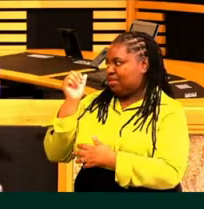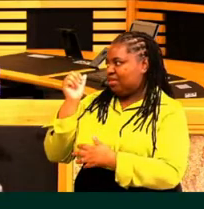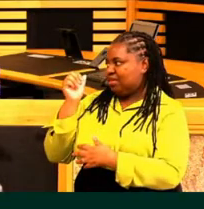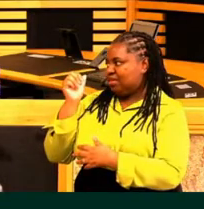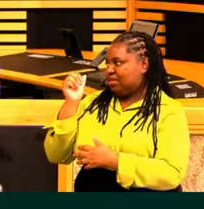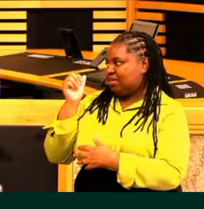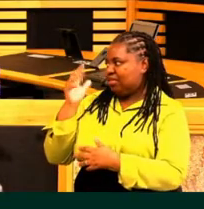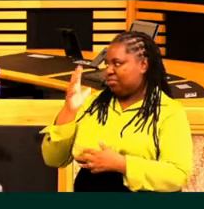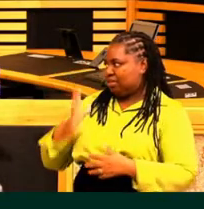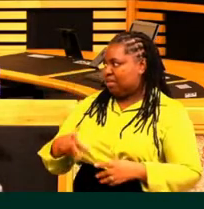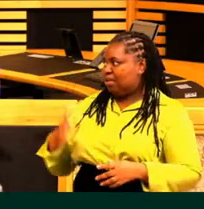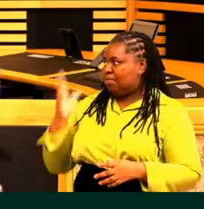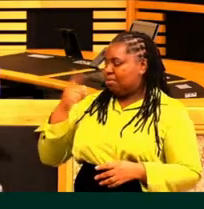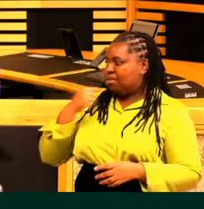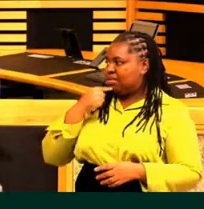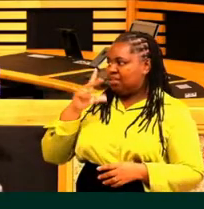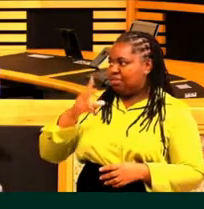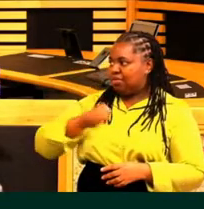s uh